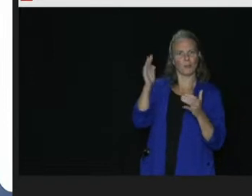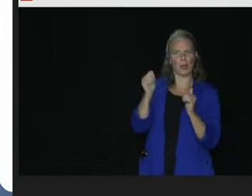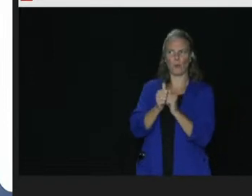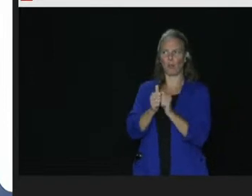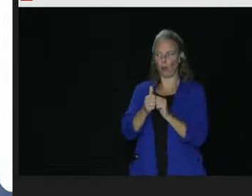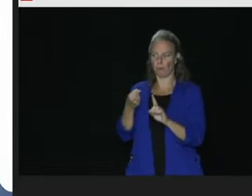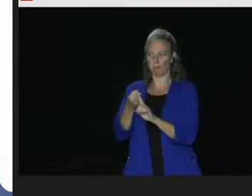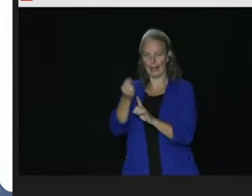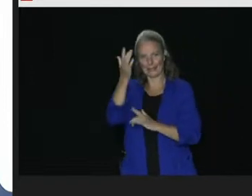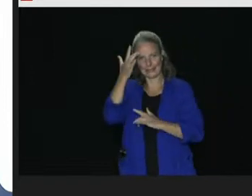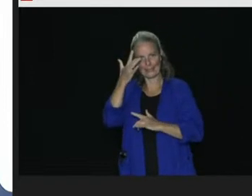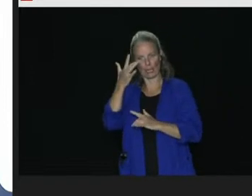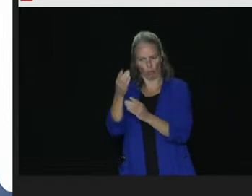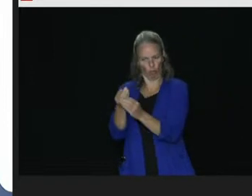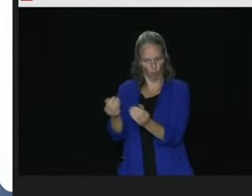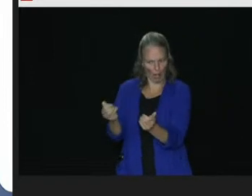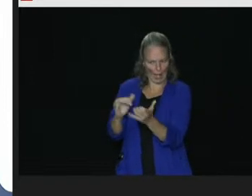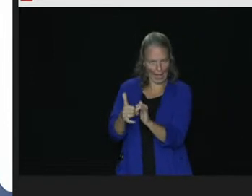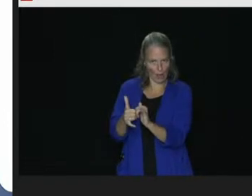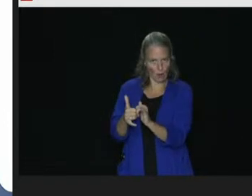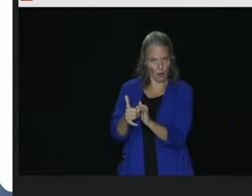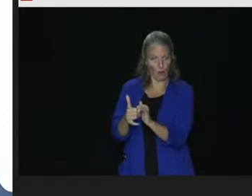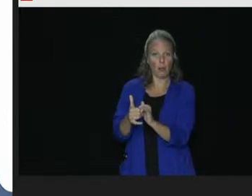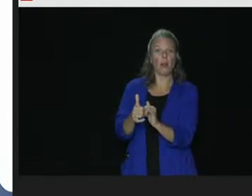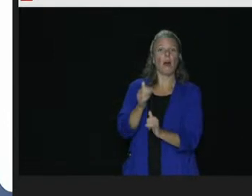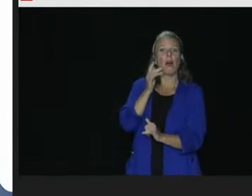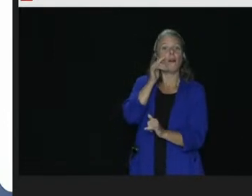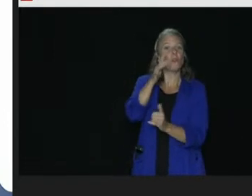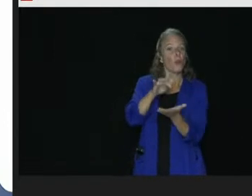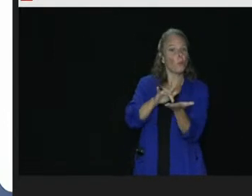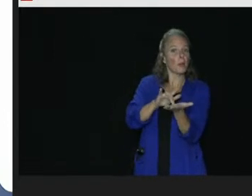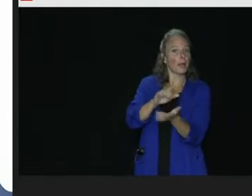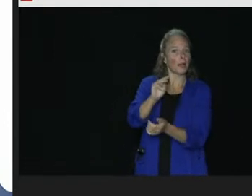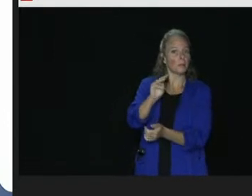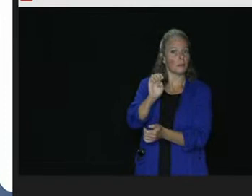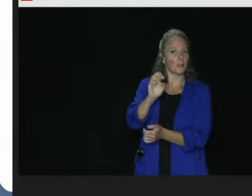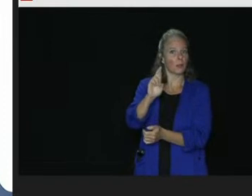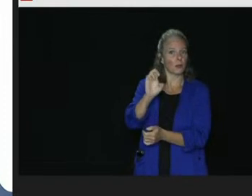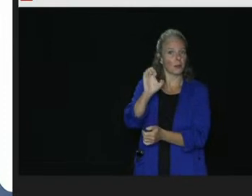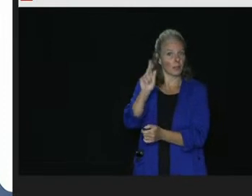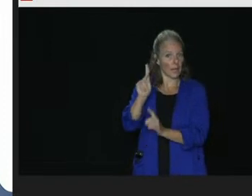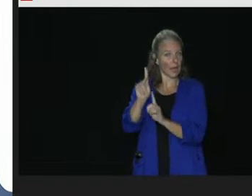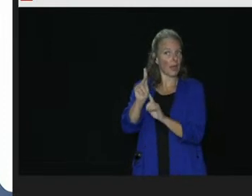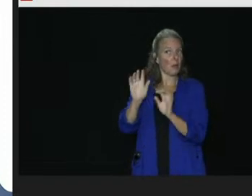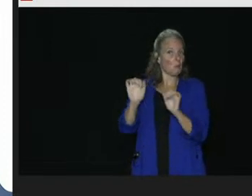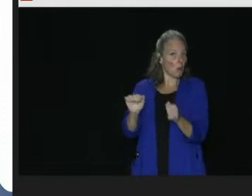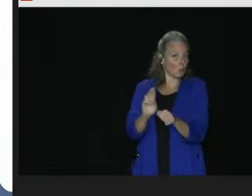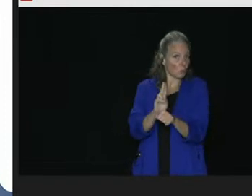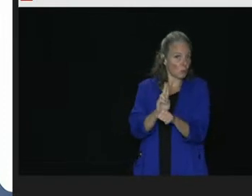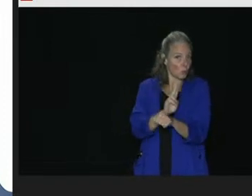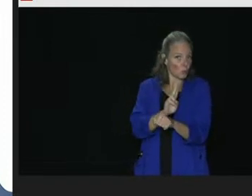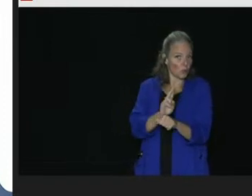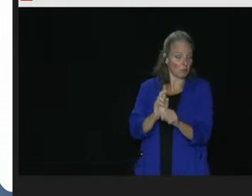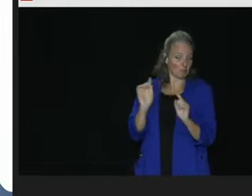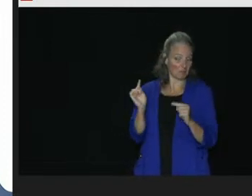We may use the Merck pill in the future, but as of yet, that has not been approved for use in